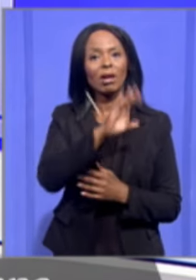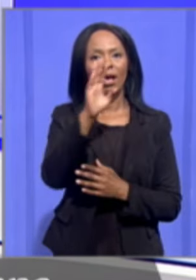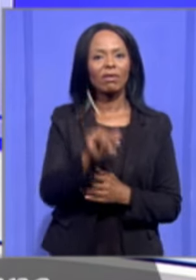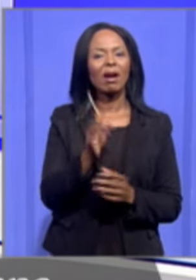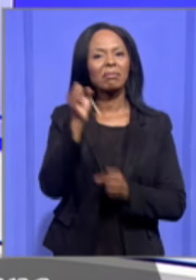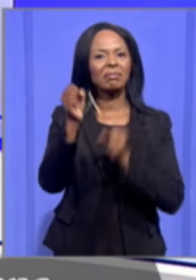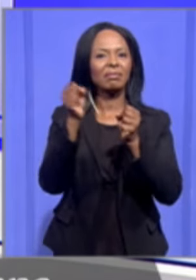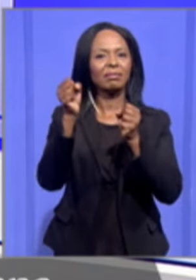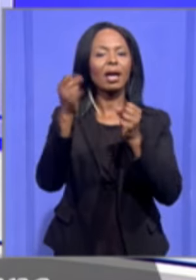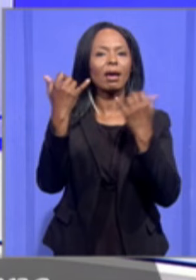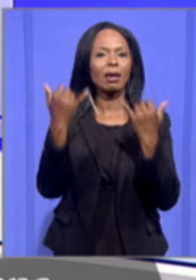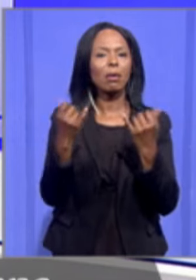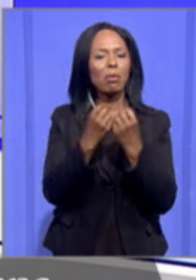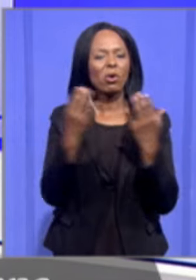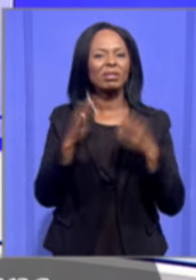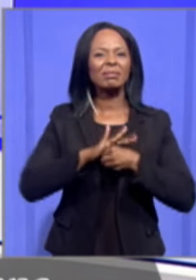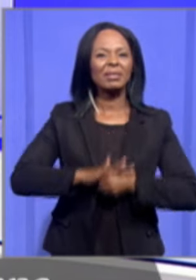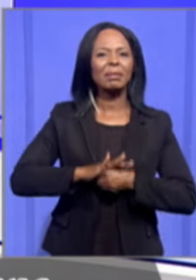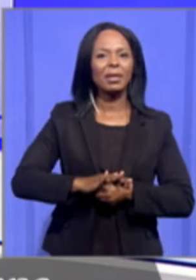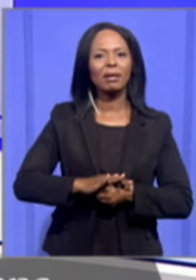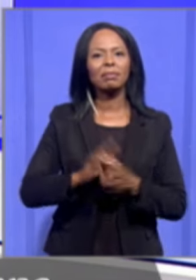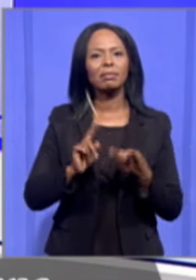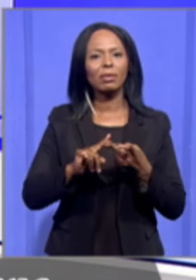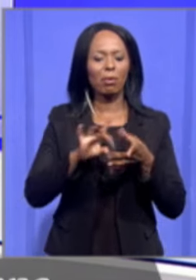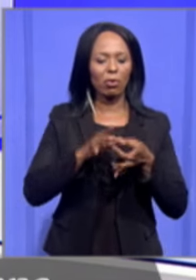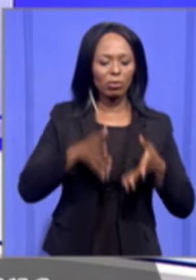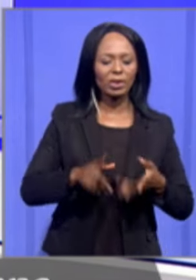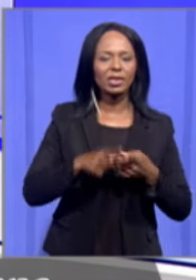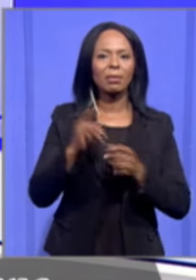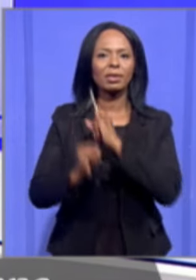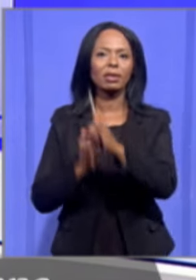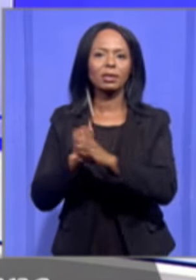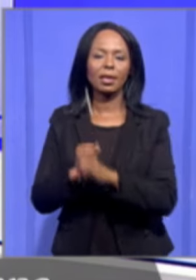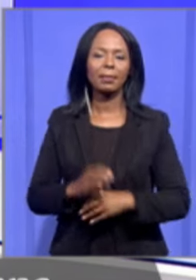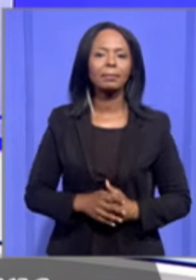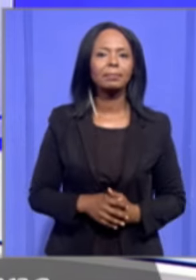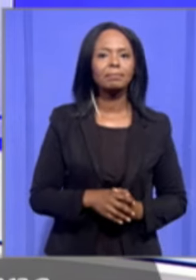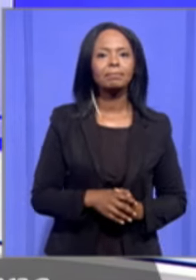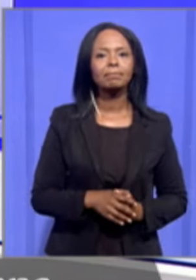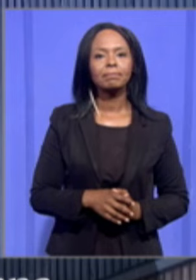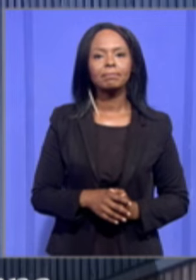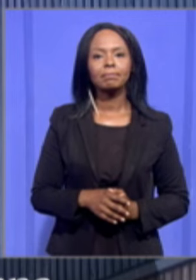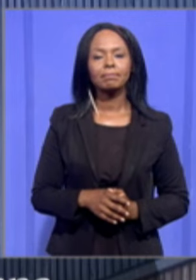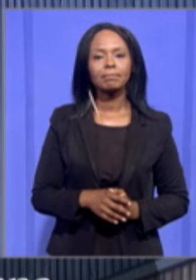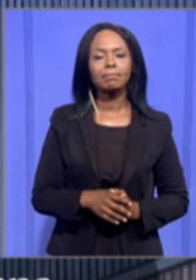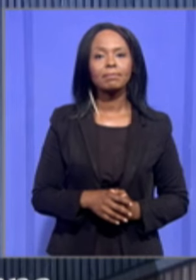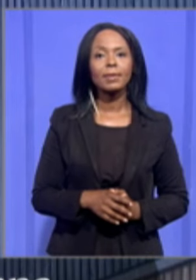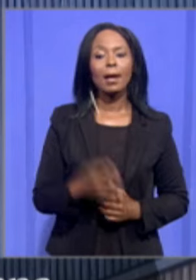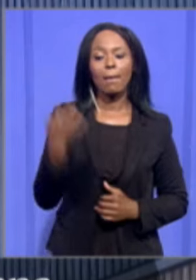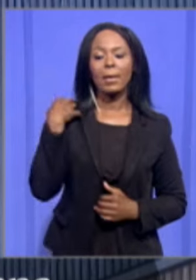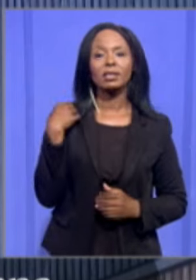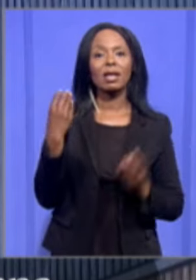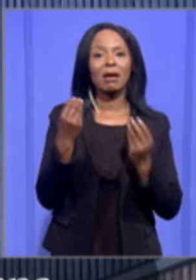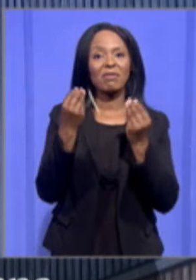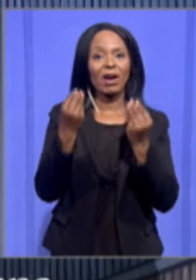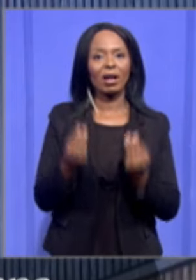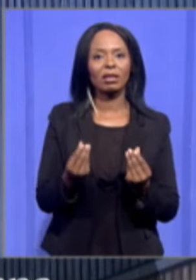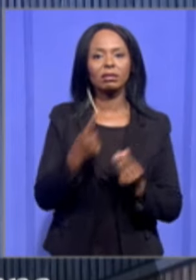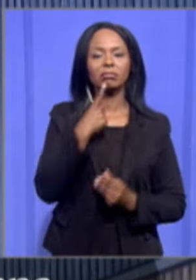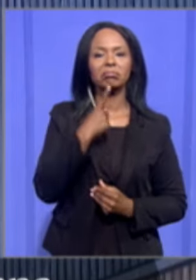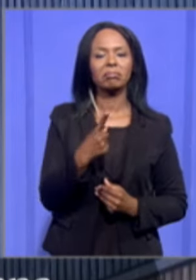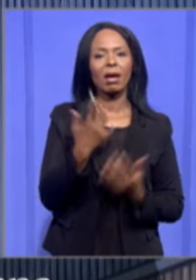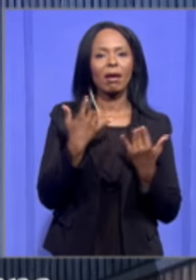di tlhotlheletswang ke mathata a selegae le a boditšhabatšhaba. Tuna ya matotlo a re lefa a sa